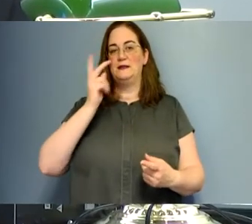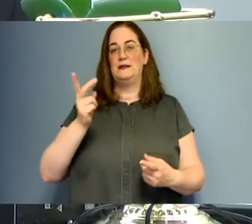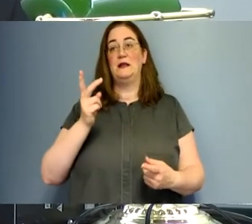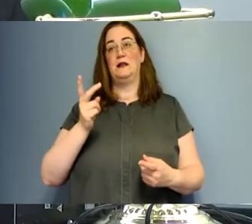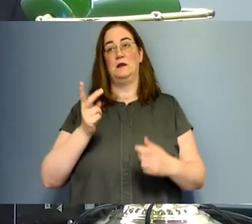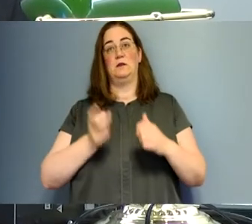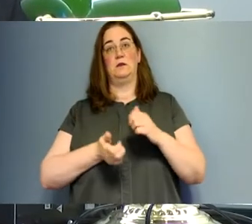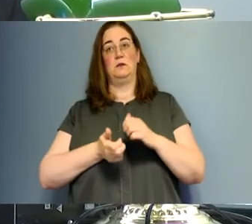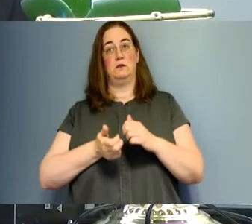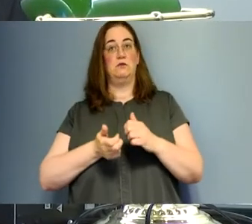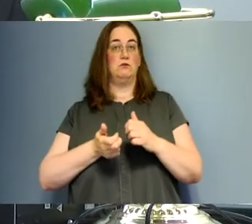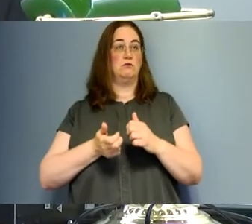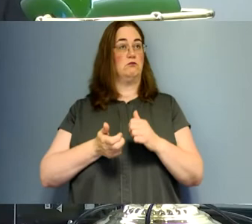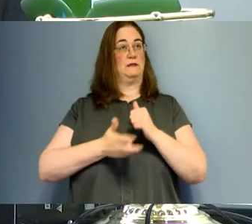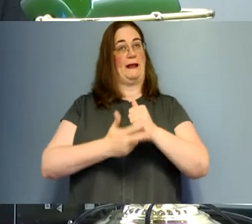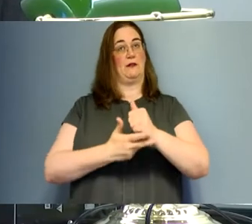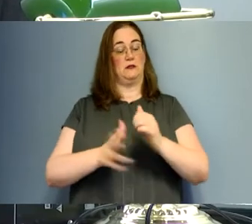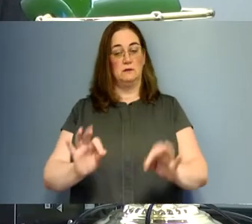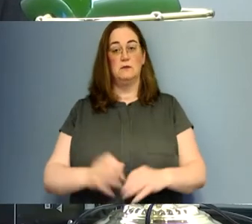part, savings.